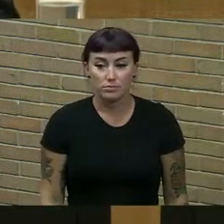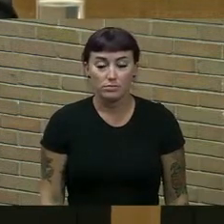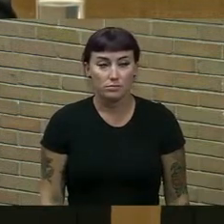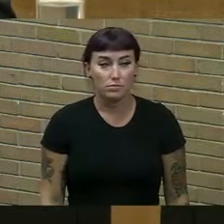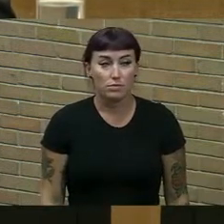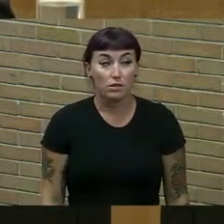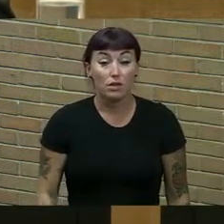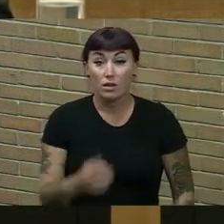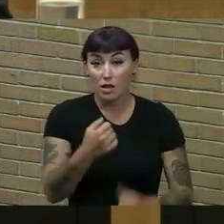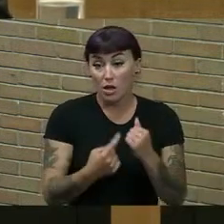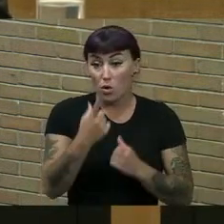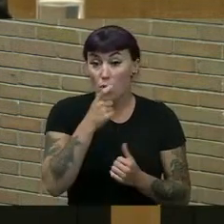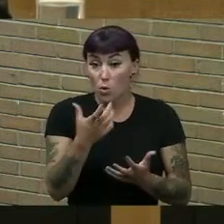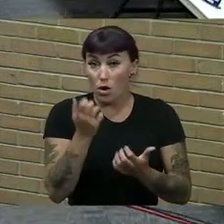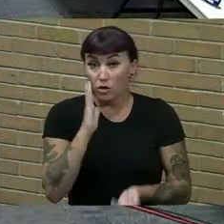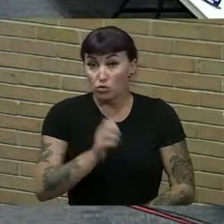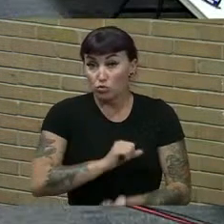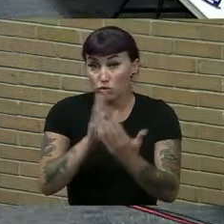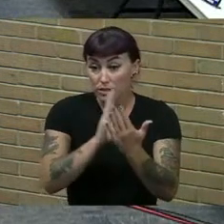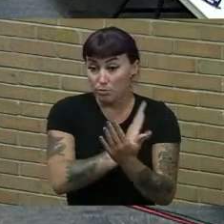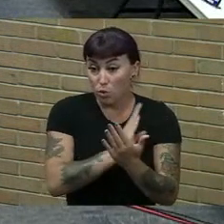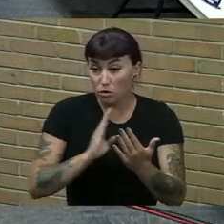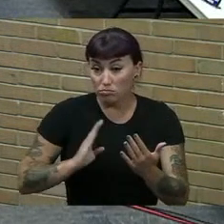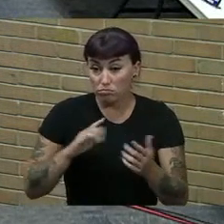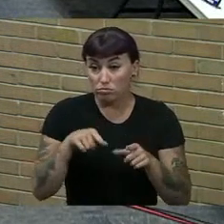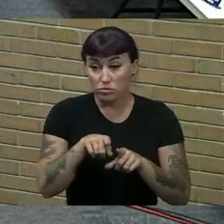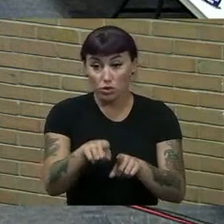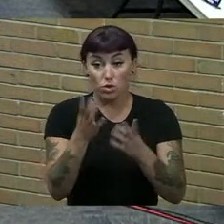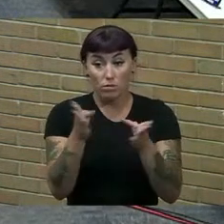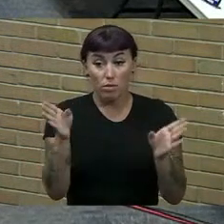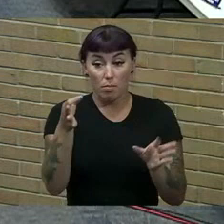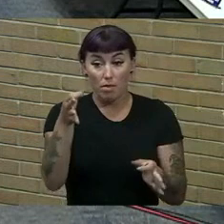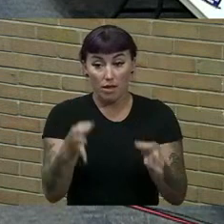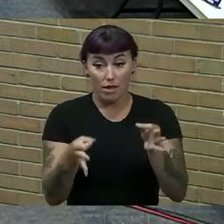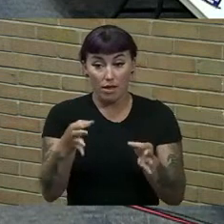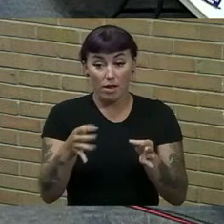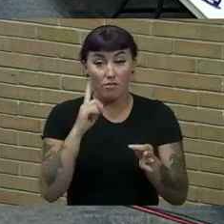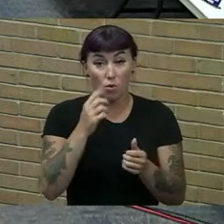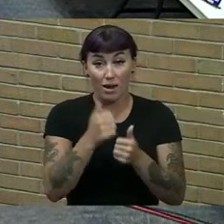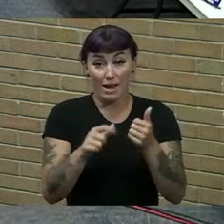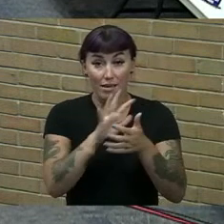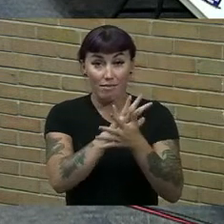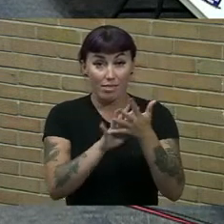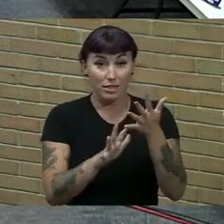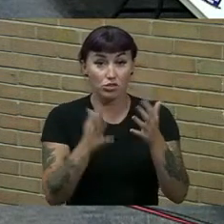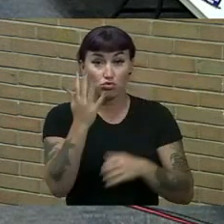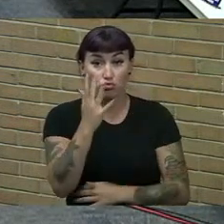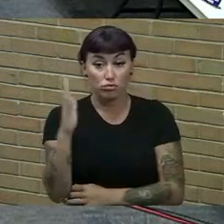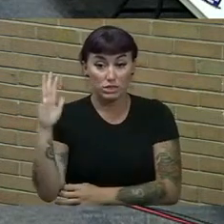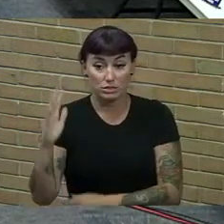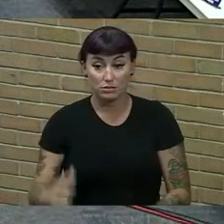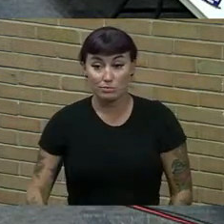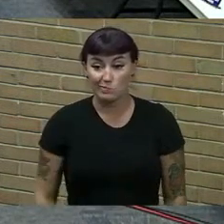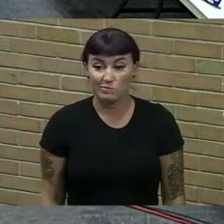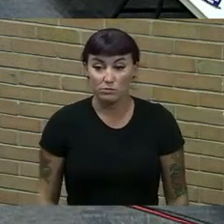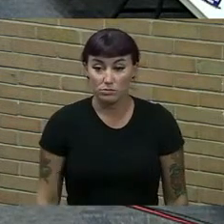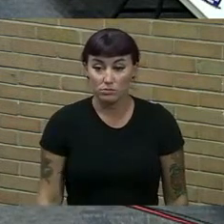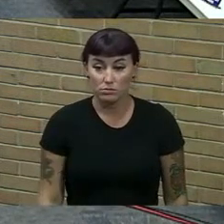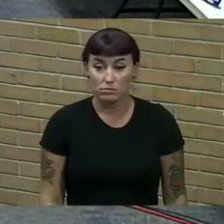Again, is there anyone that would like to address the board during this public hearing on any of these trees?